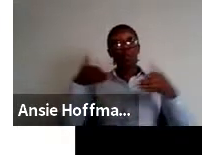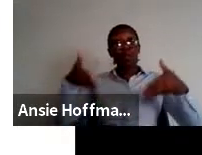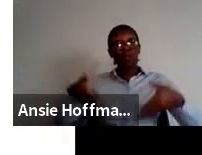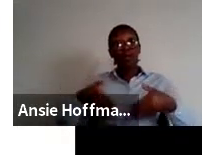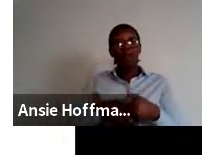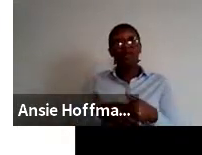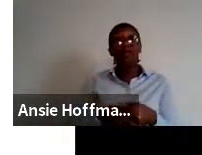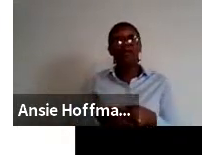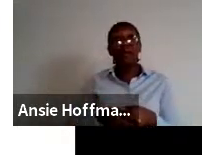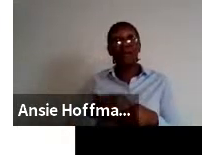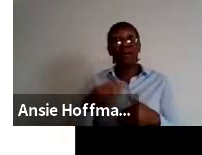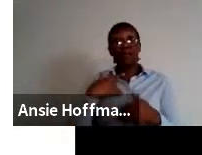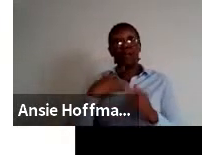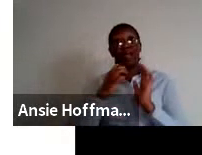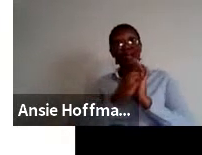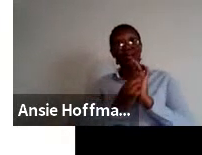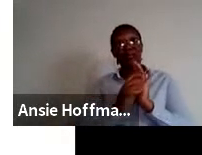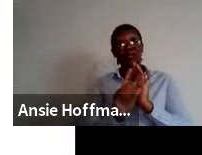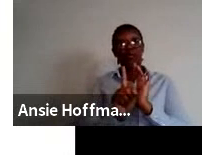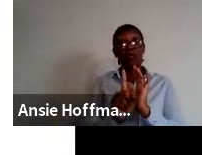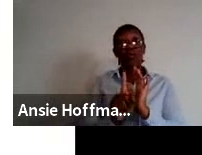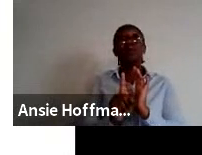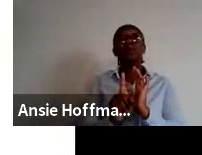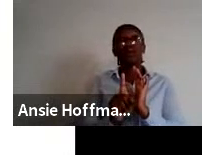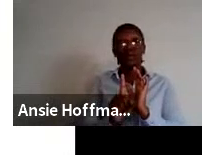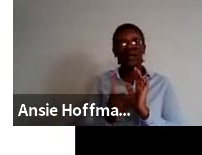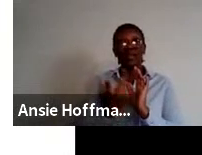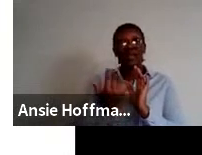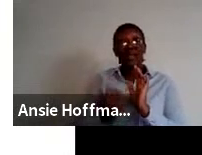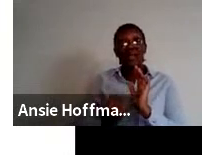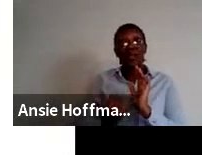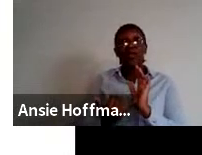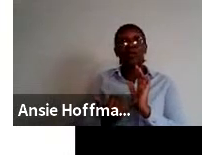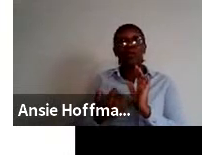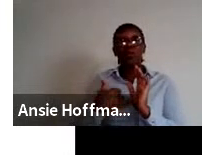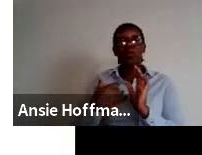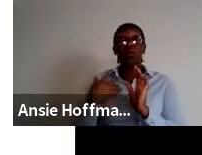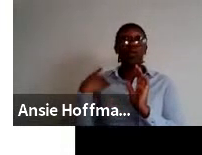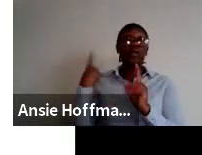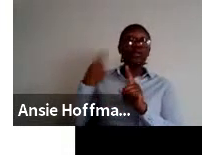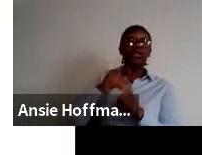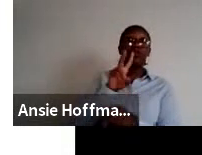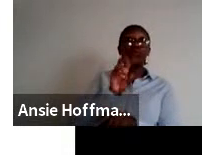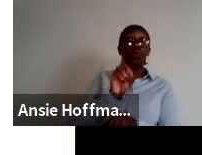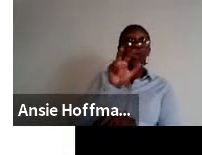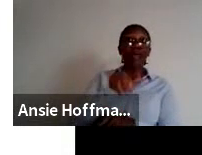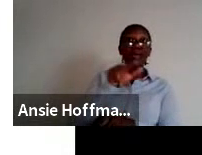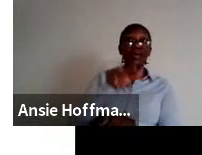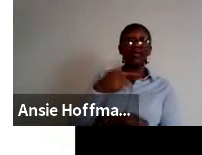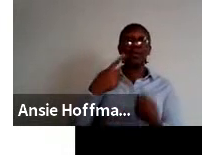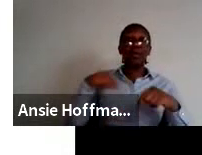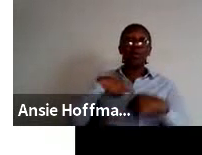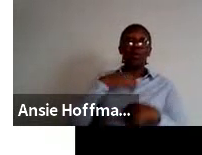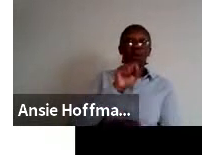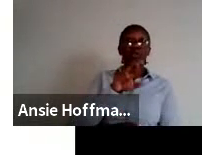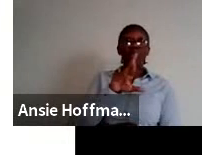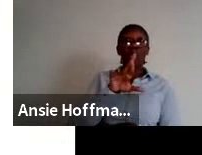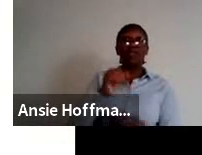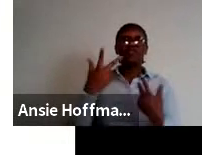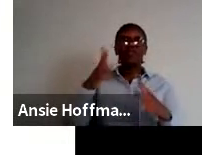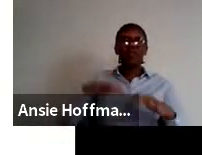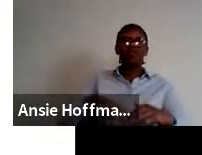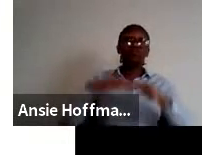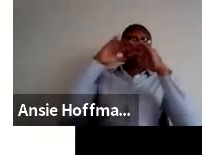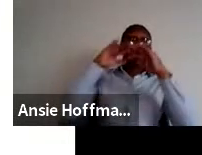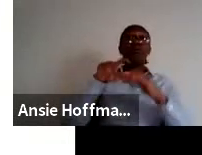I can give here is that as we speak at the moment since 2018, as SARS, we have established the undervaluation